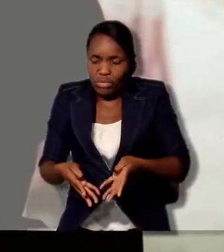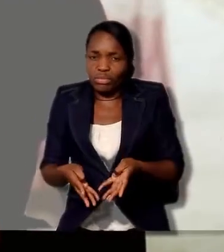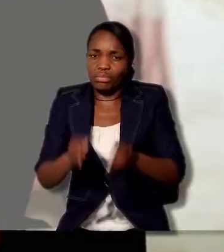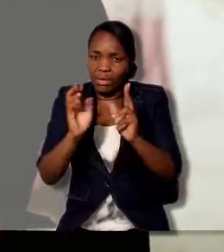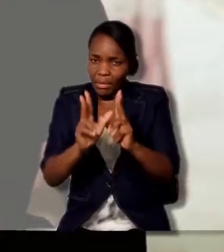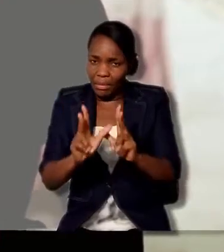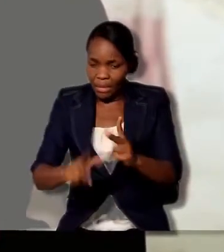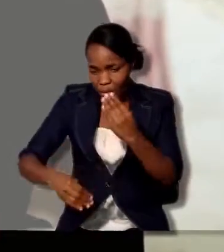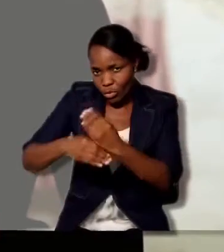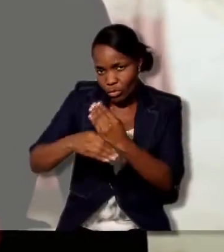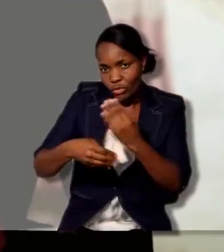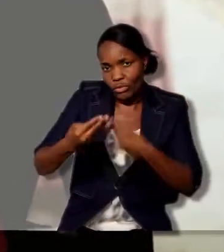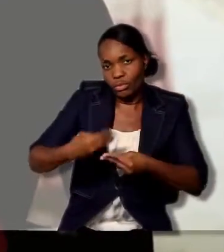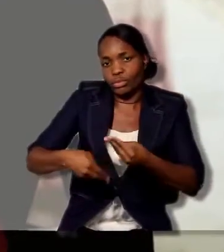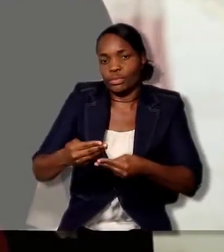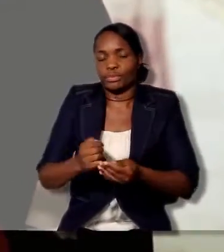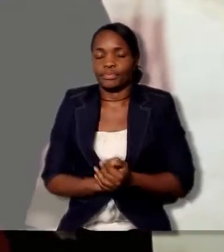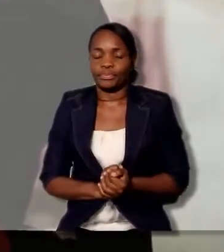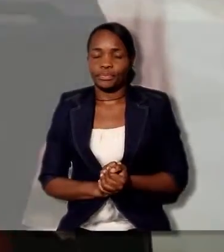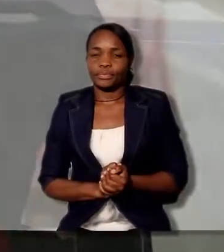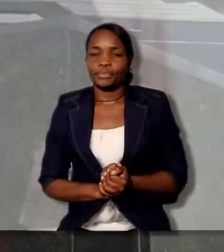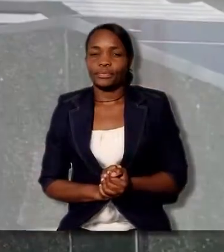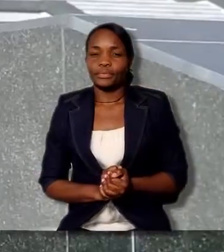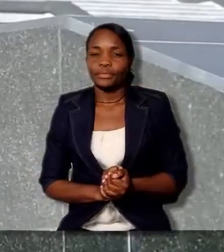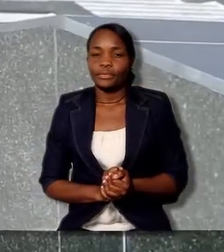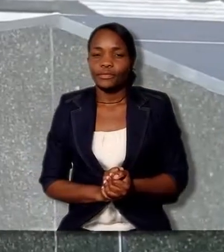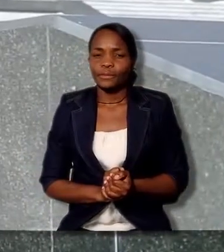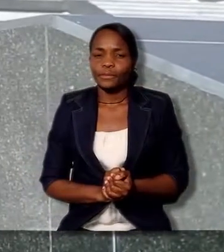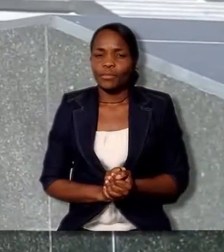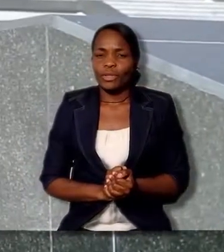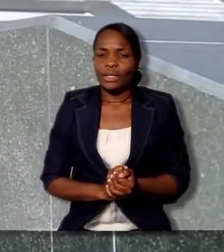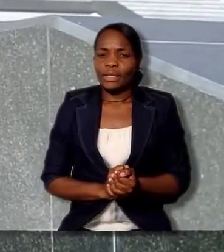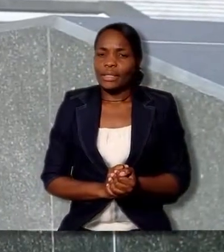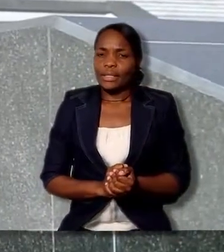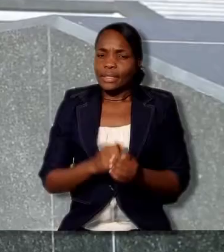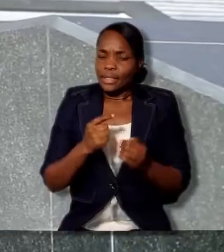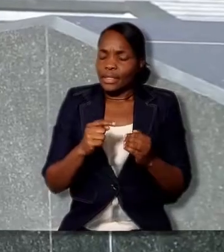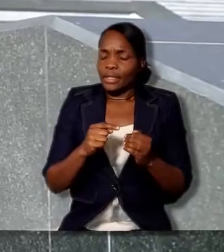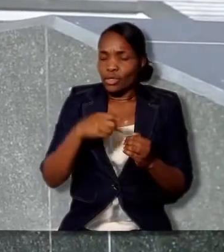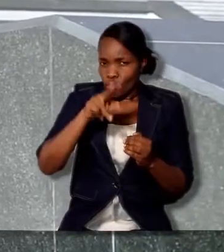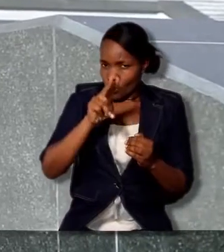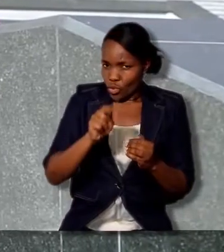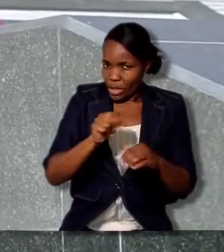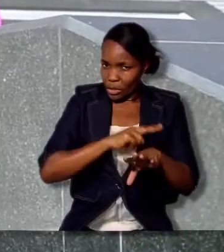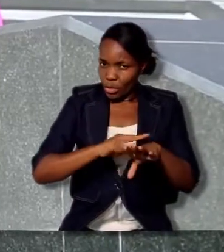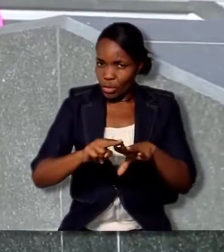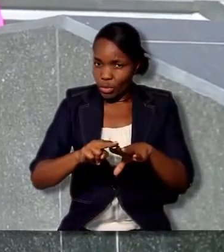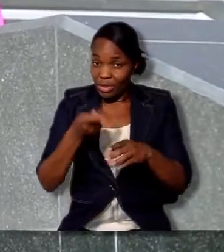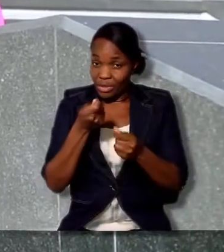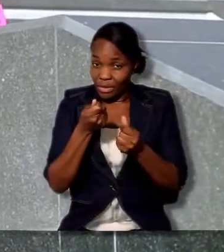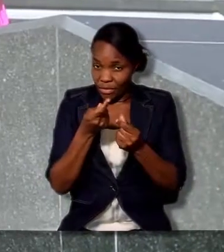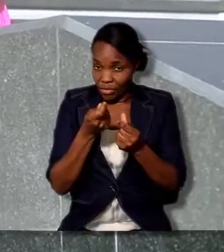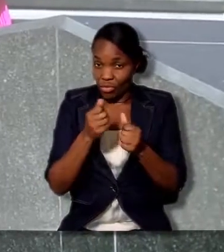and contribute to the growth of the world's economy. A very prominent aspect of the UN system is the